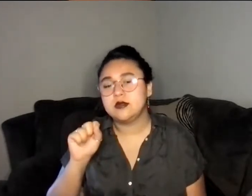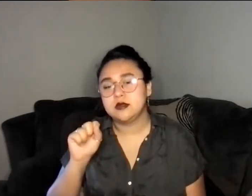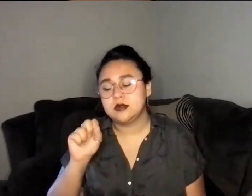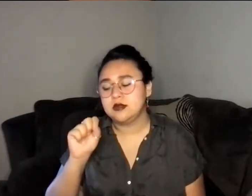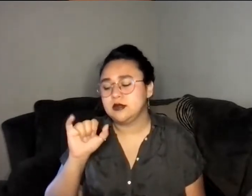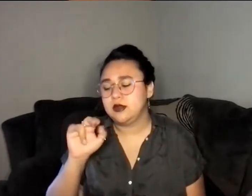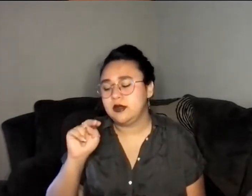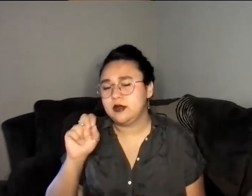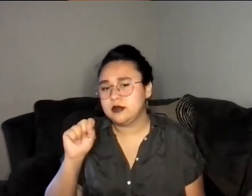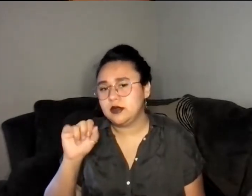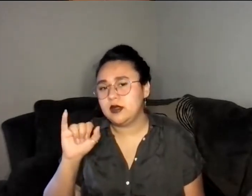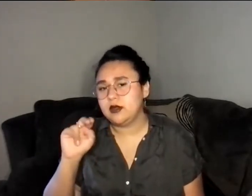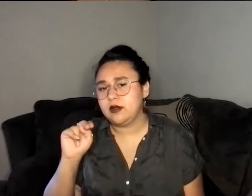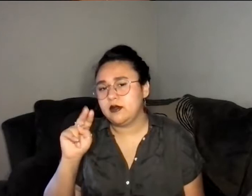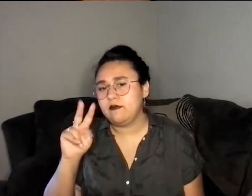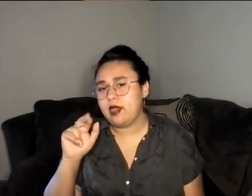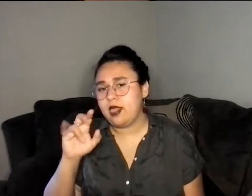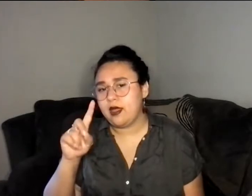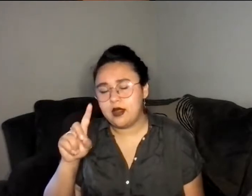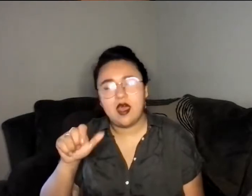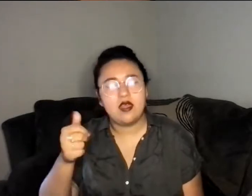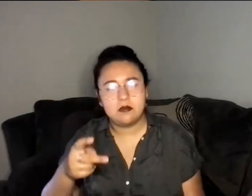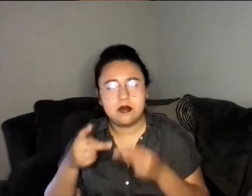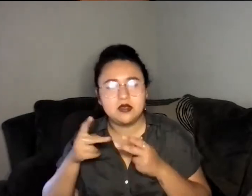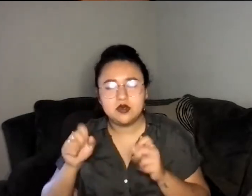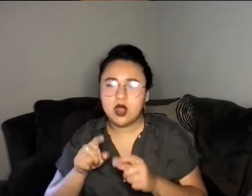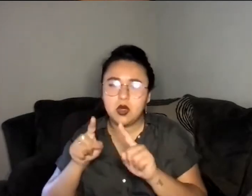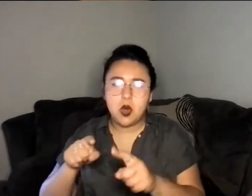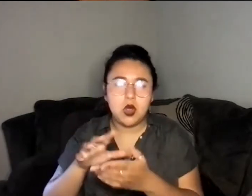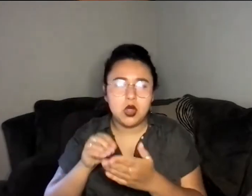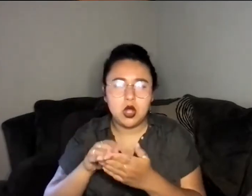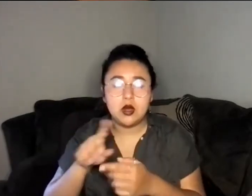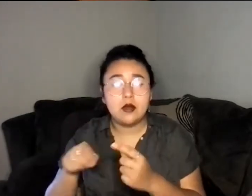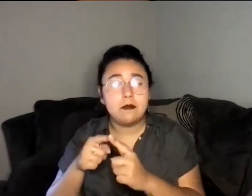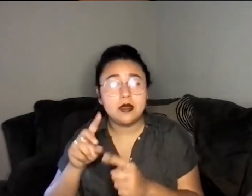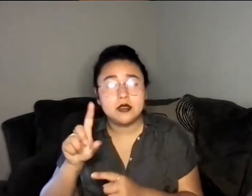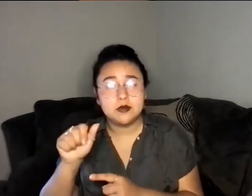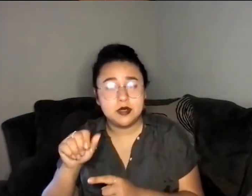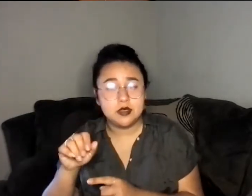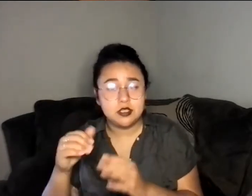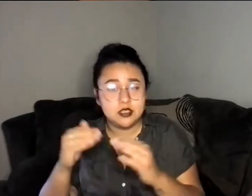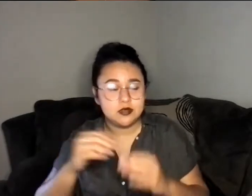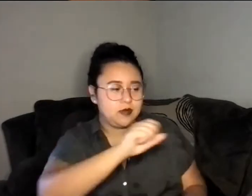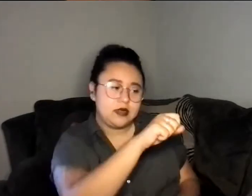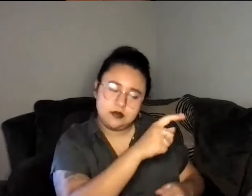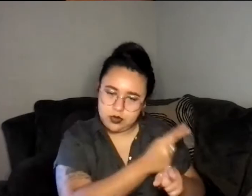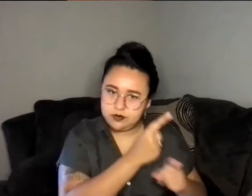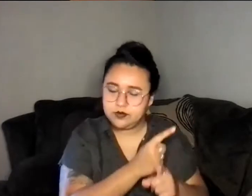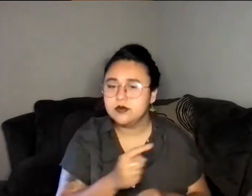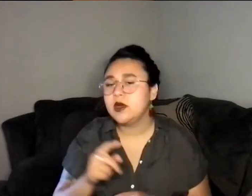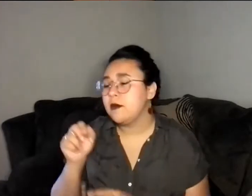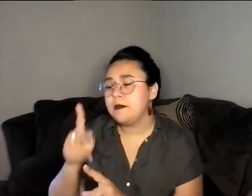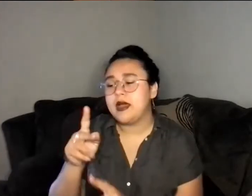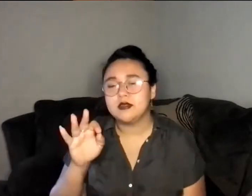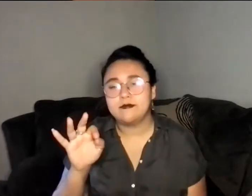about disability justice. Yes, absolutely. Okay, so back to FLAIR. How important that is, yes.